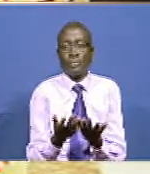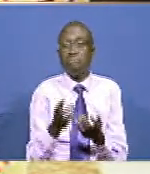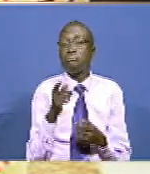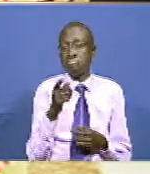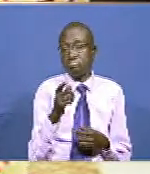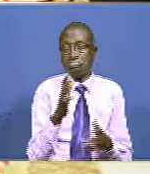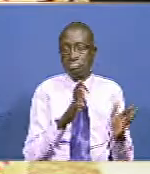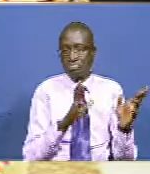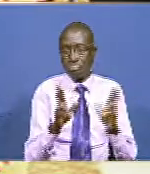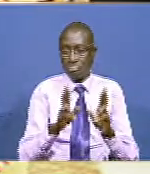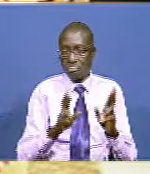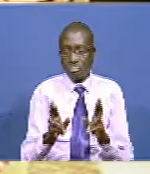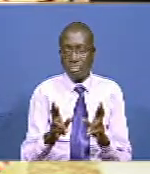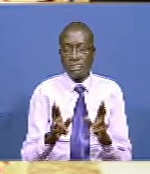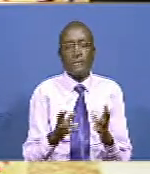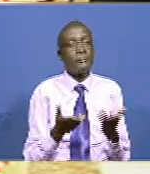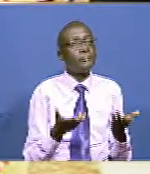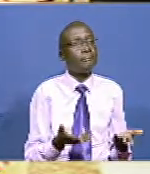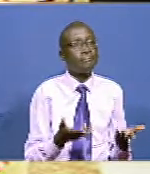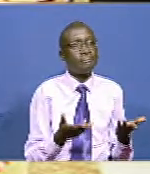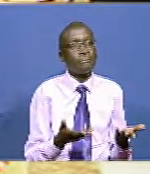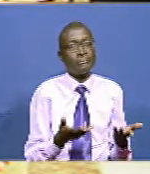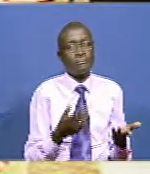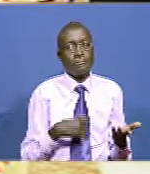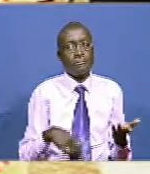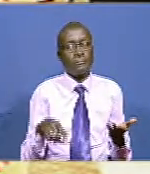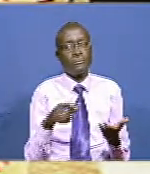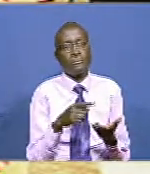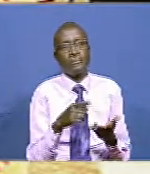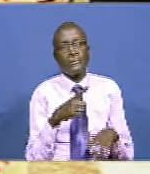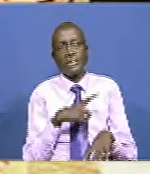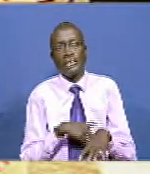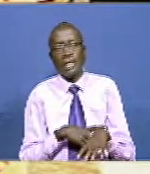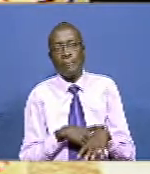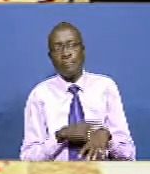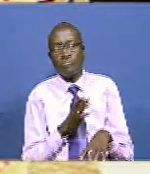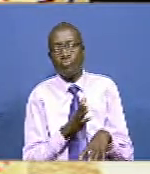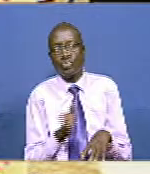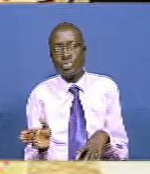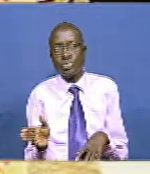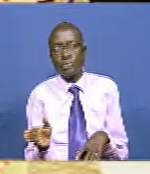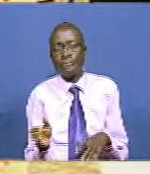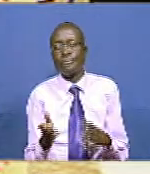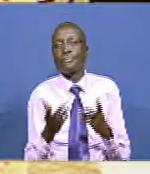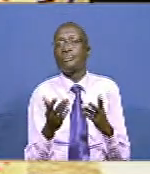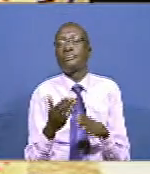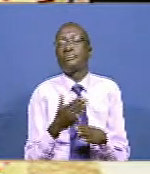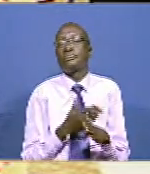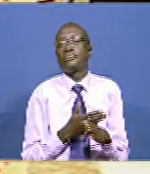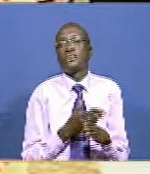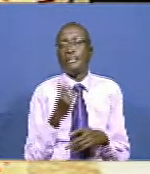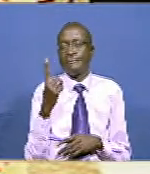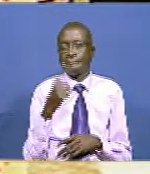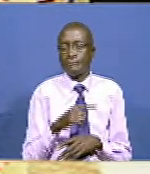kweli. All right. Now we are almost winding up, you know. And just before we wind up,